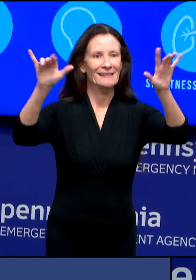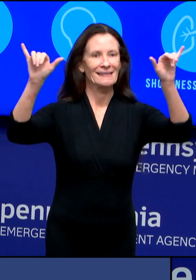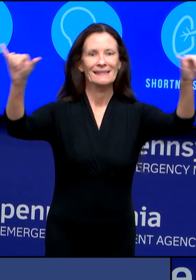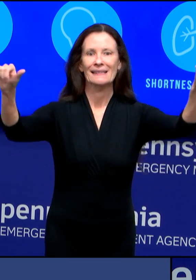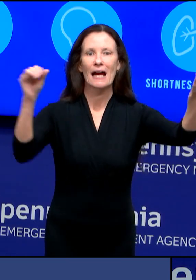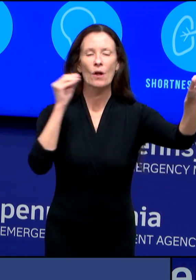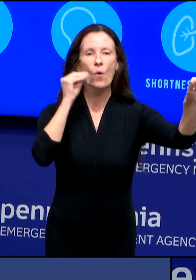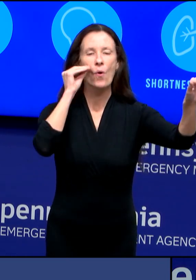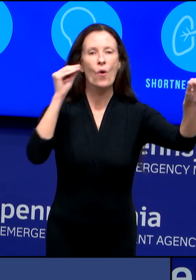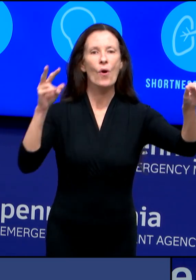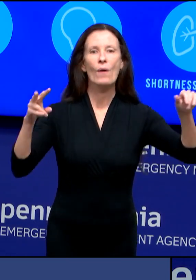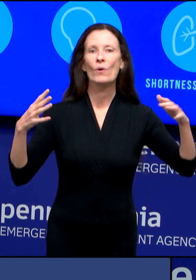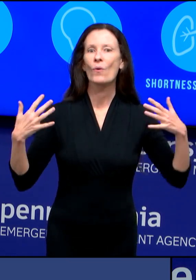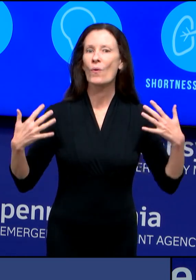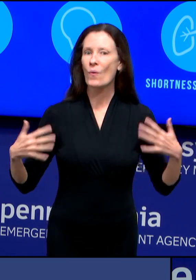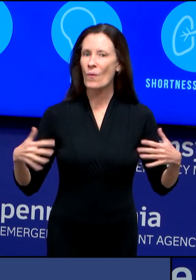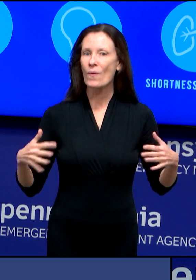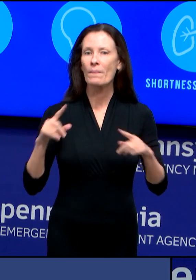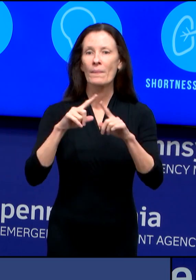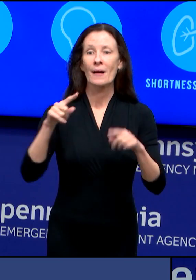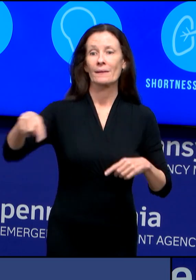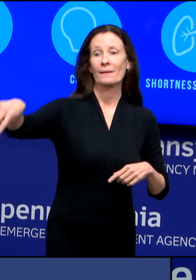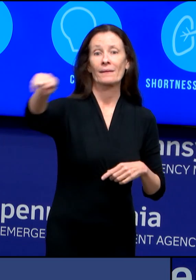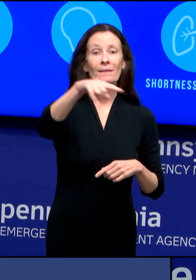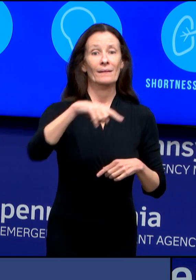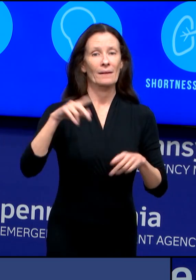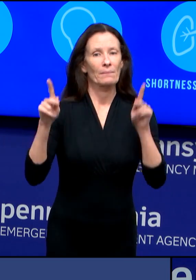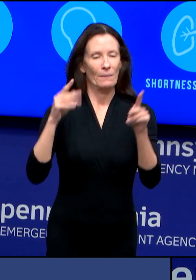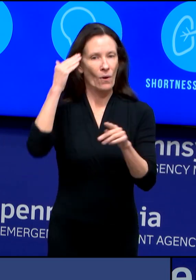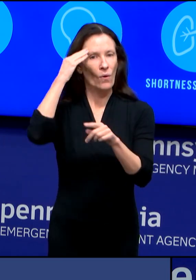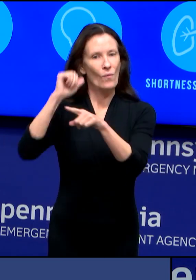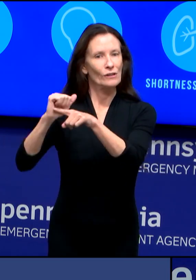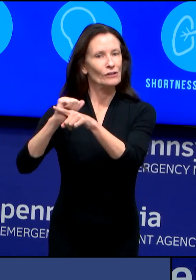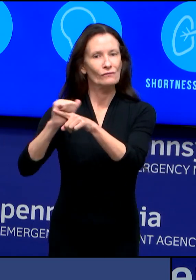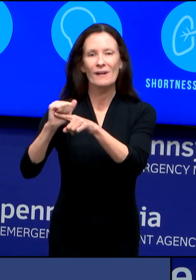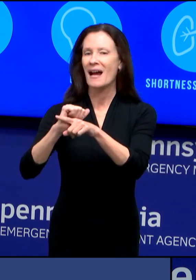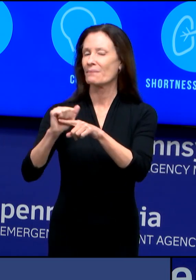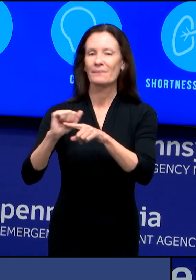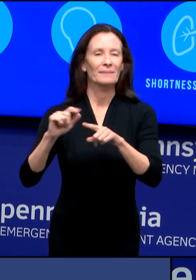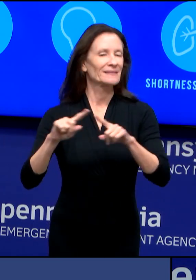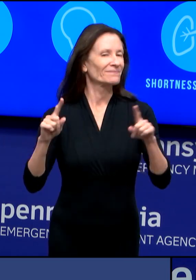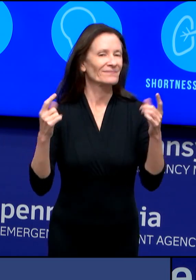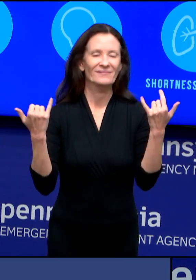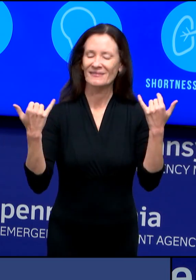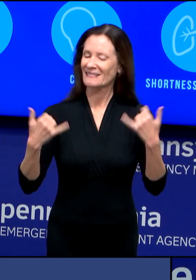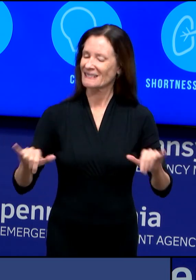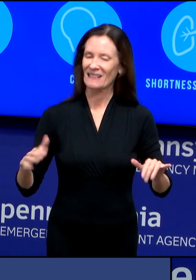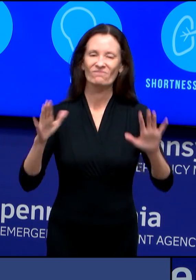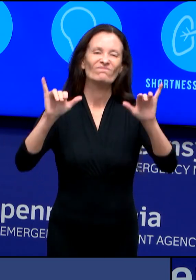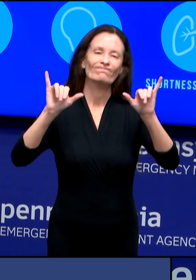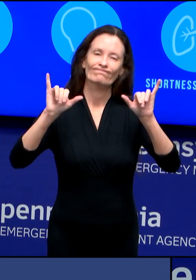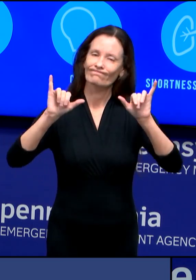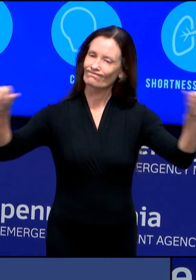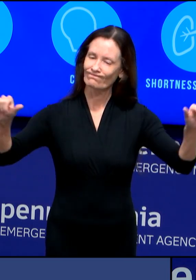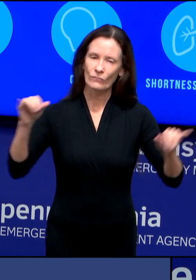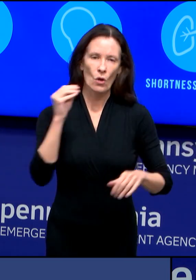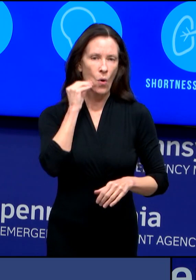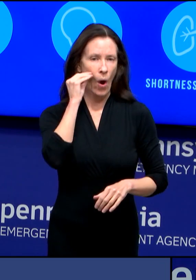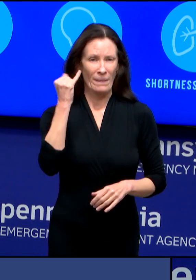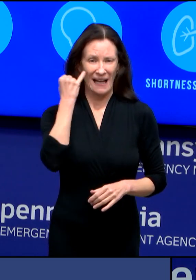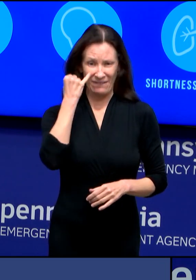we cannot work through this illness. You have to stay home if you are sick, even if you have